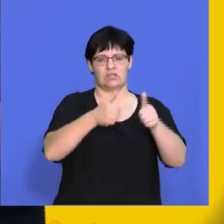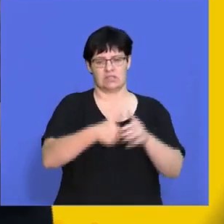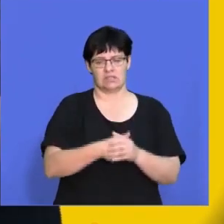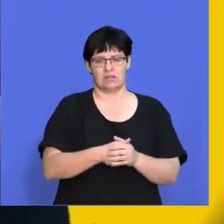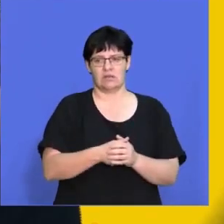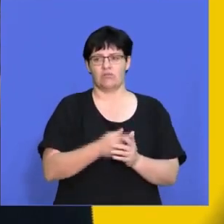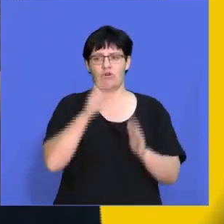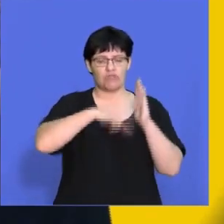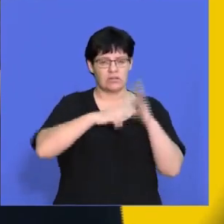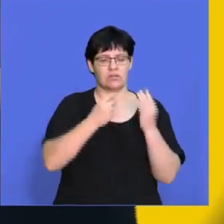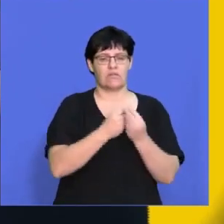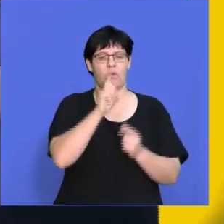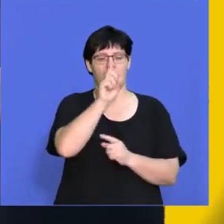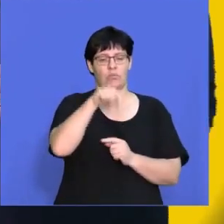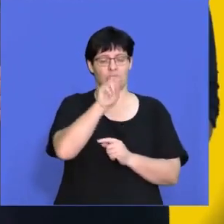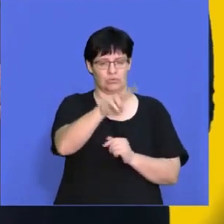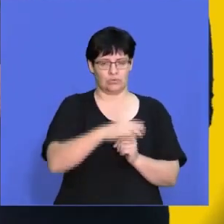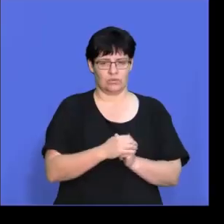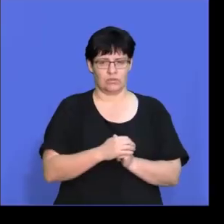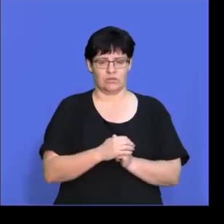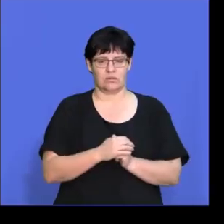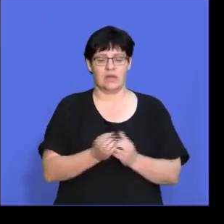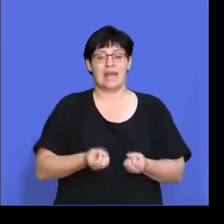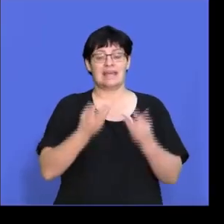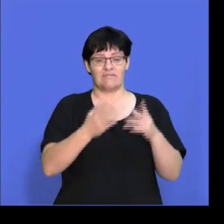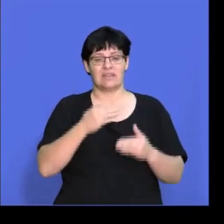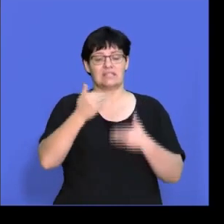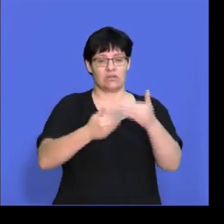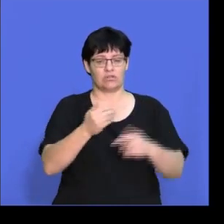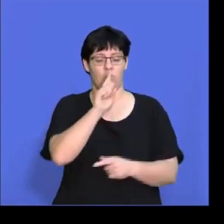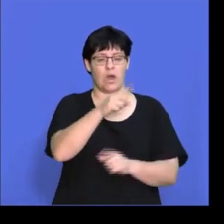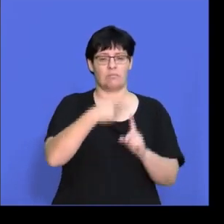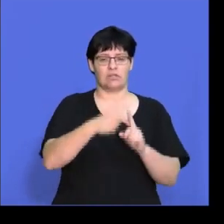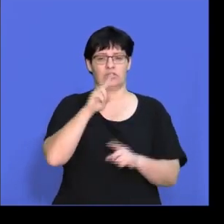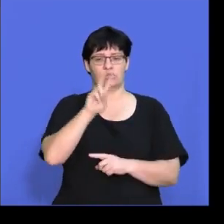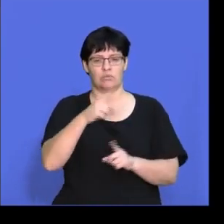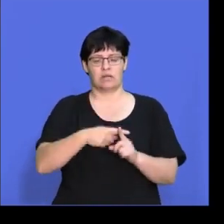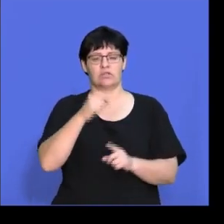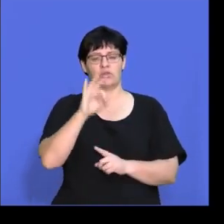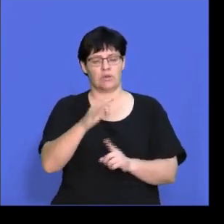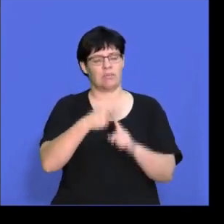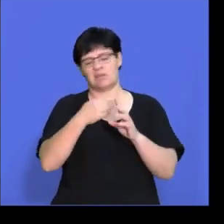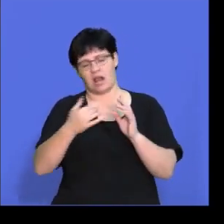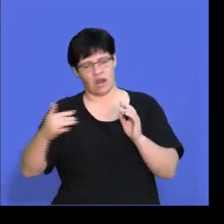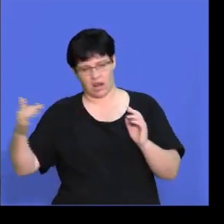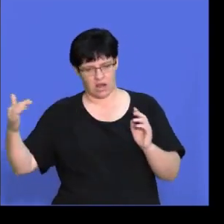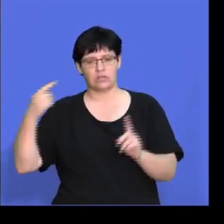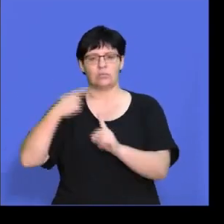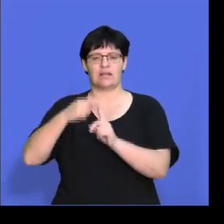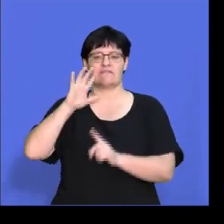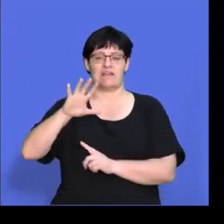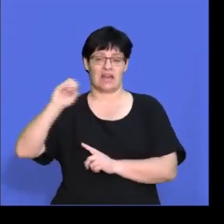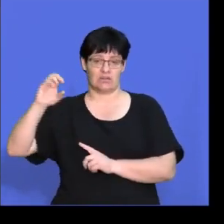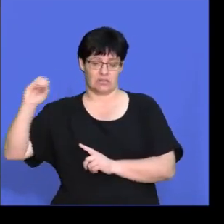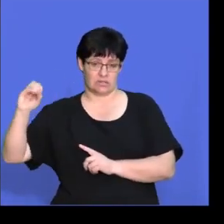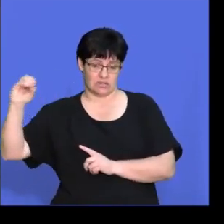series, and let's read it together. 1.2. Given the series 1 plus 2 plus 3 plus and so on, all the